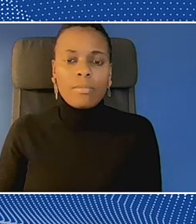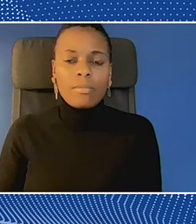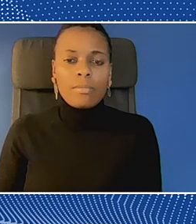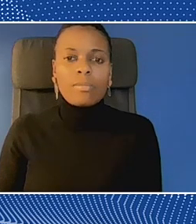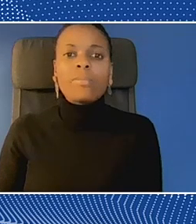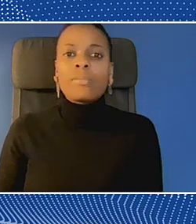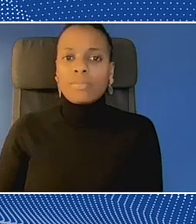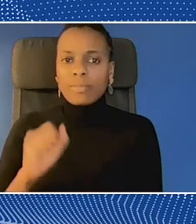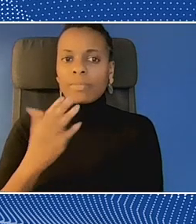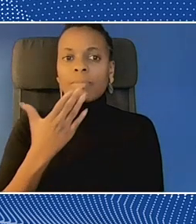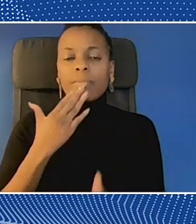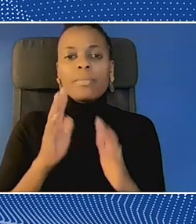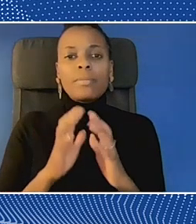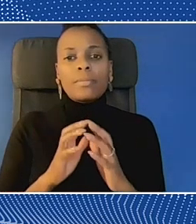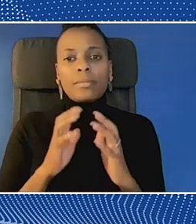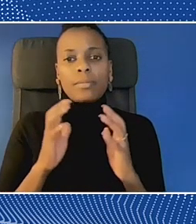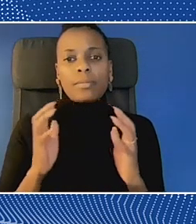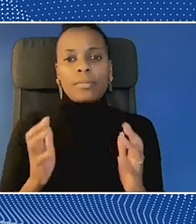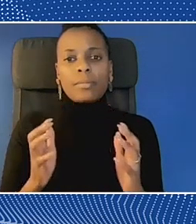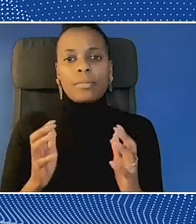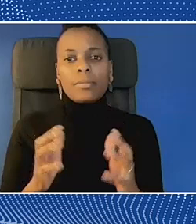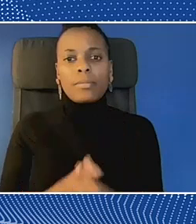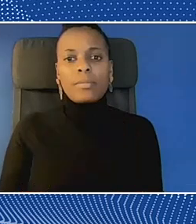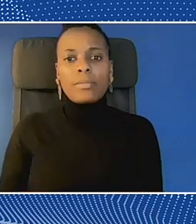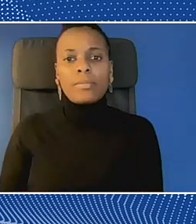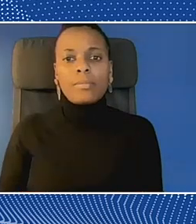Yes, thank you so much.